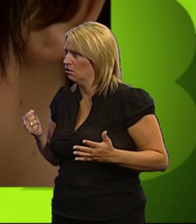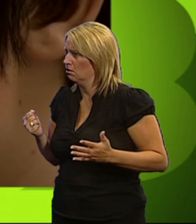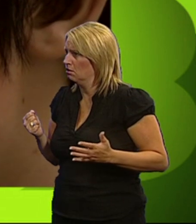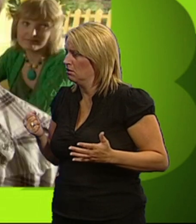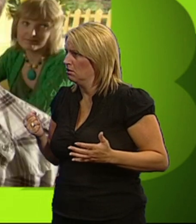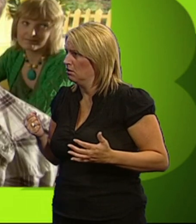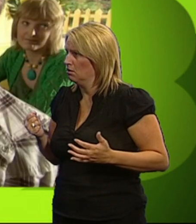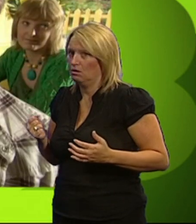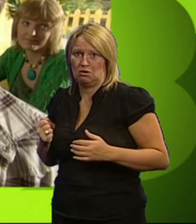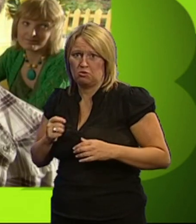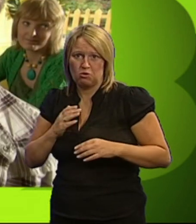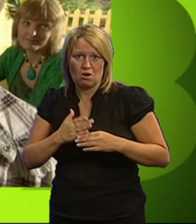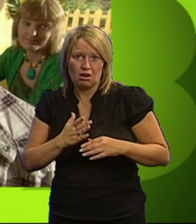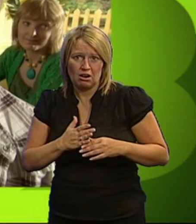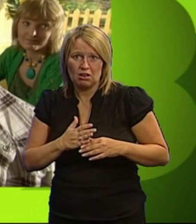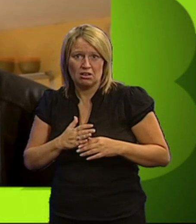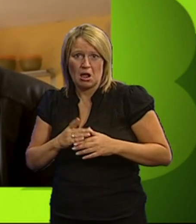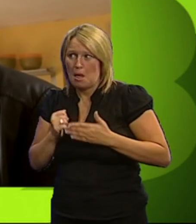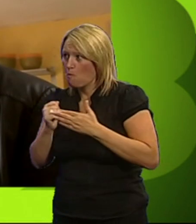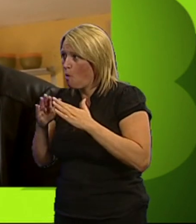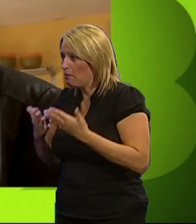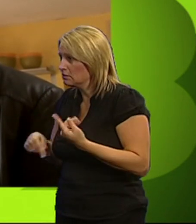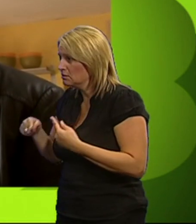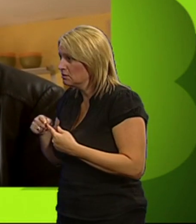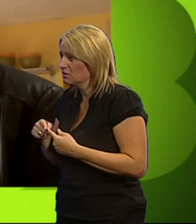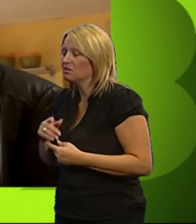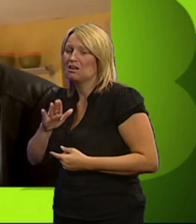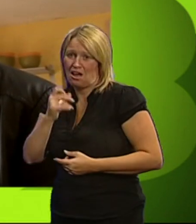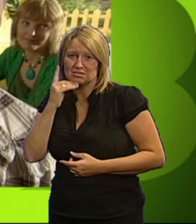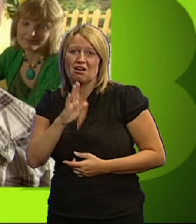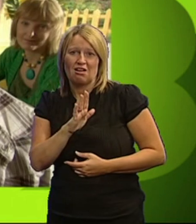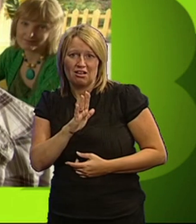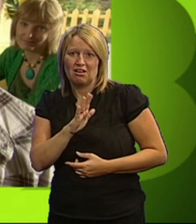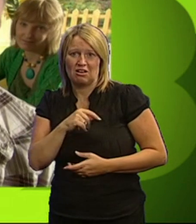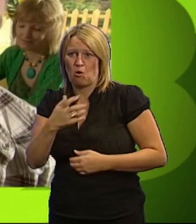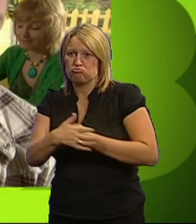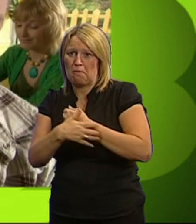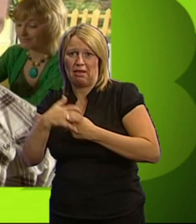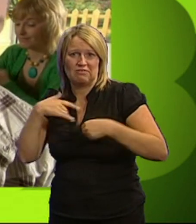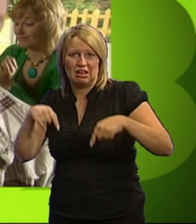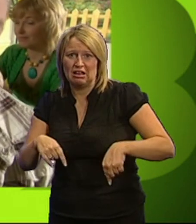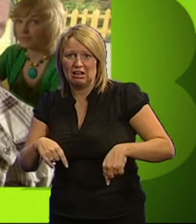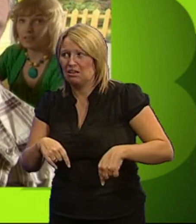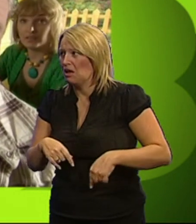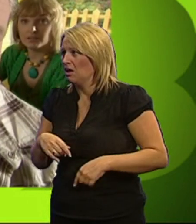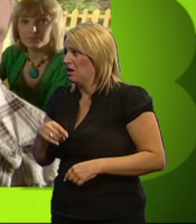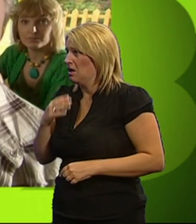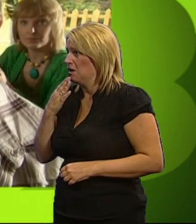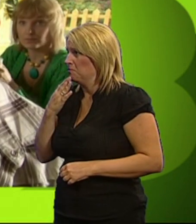It's not going to work. But you're always saying we should help the homeless. I'm sorry, Robin, it's a nice idea, but we can't have just any old